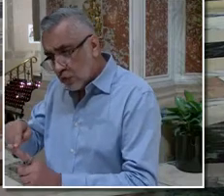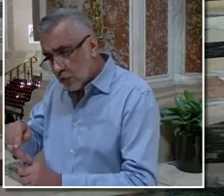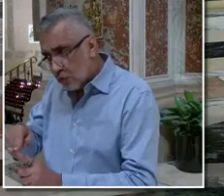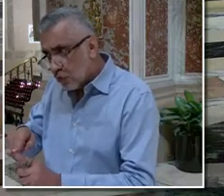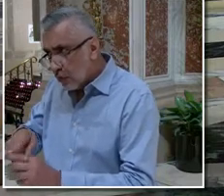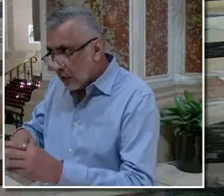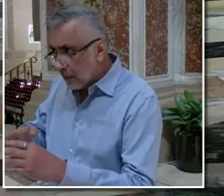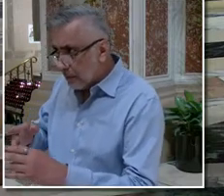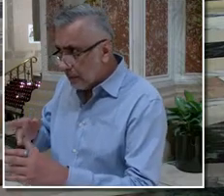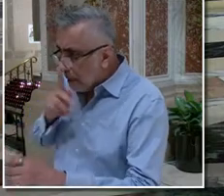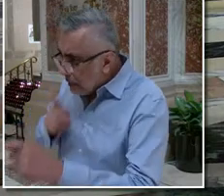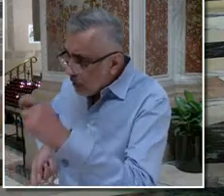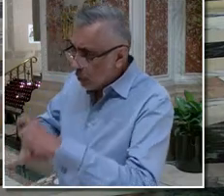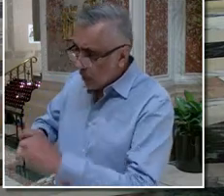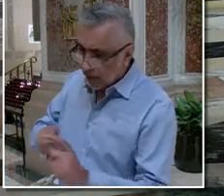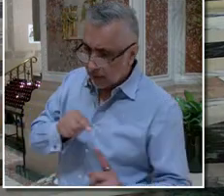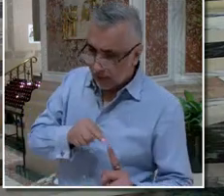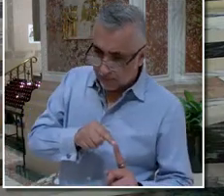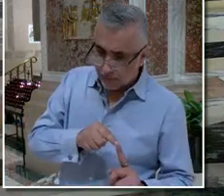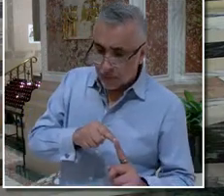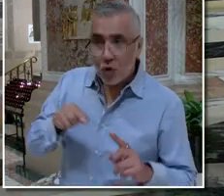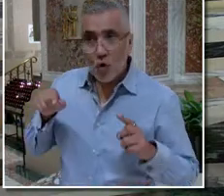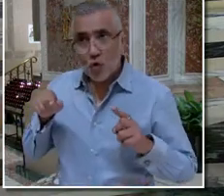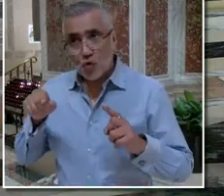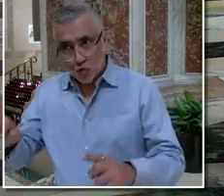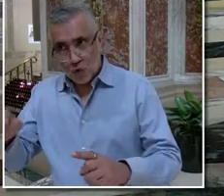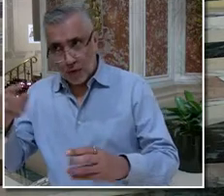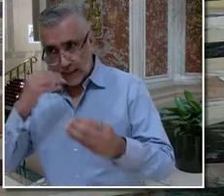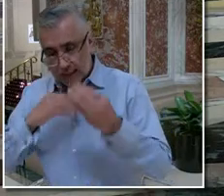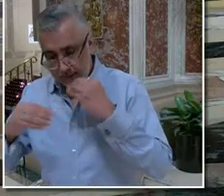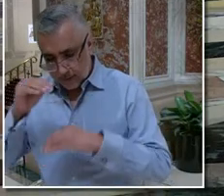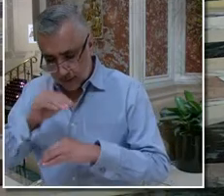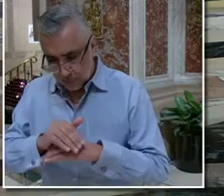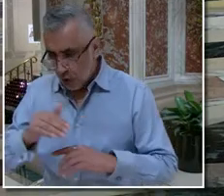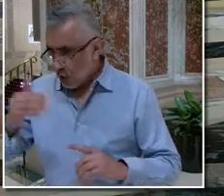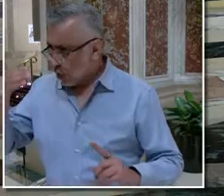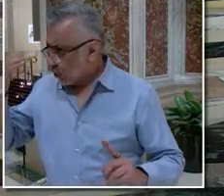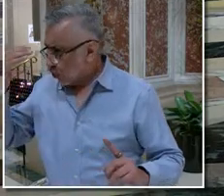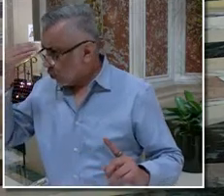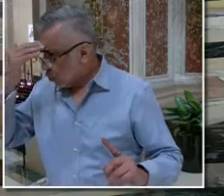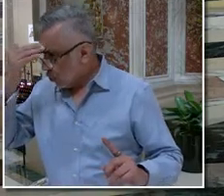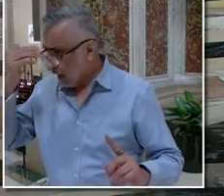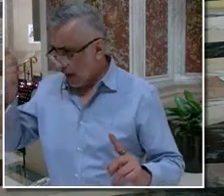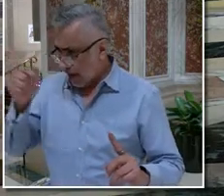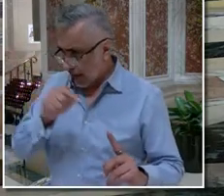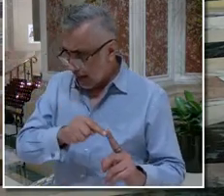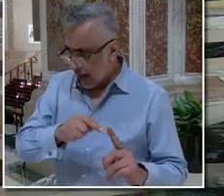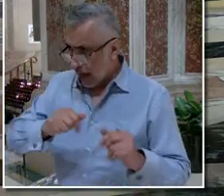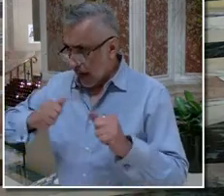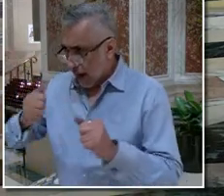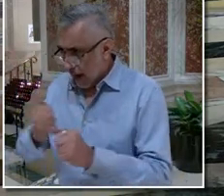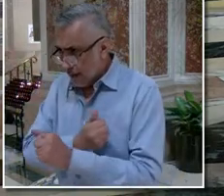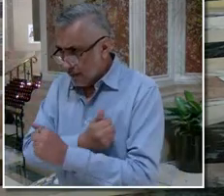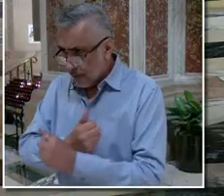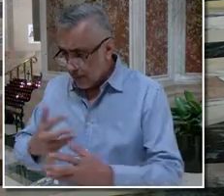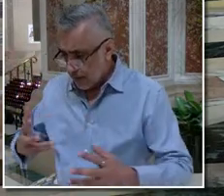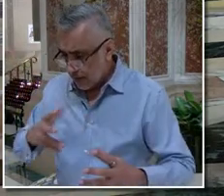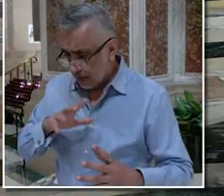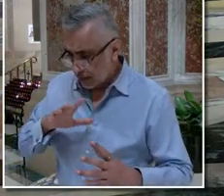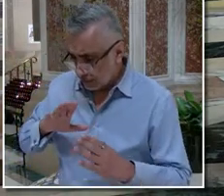So during supper, fully aware that the Father had put everything into his